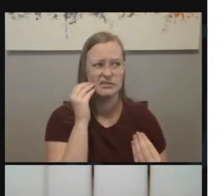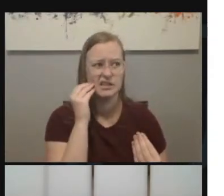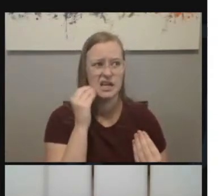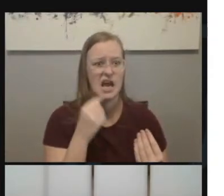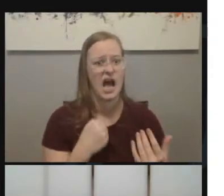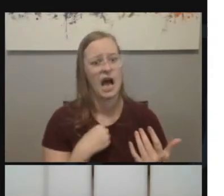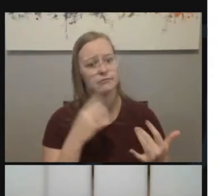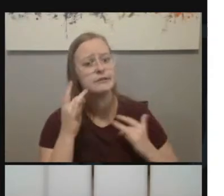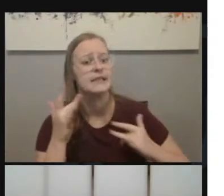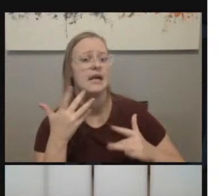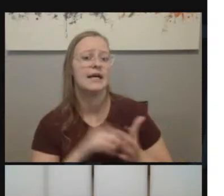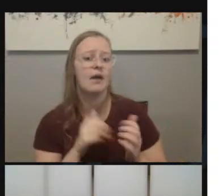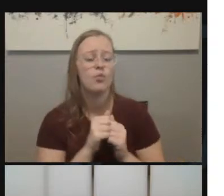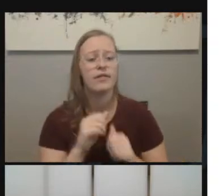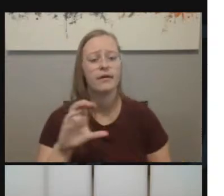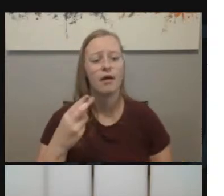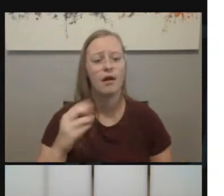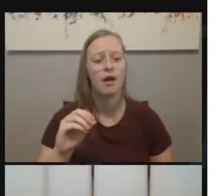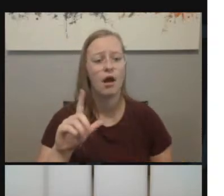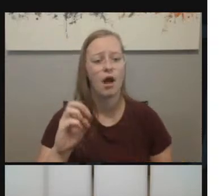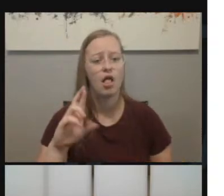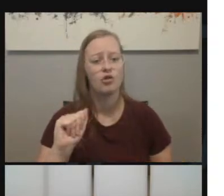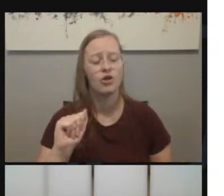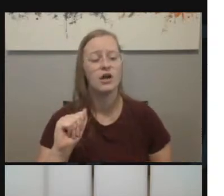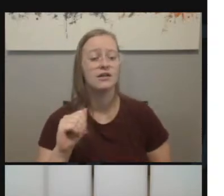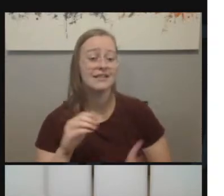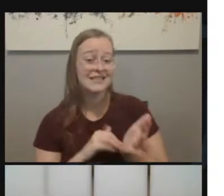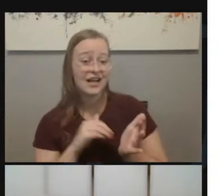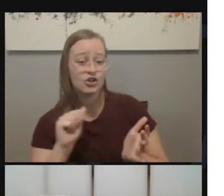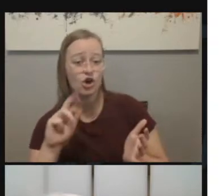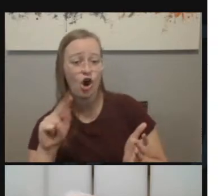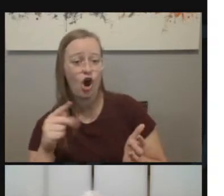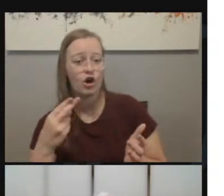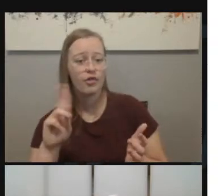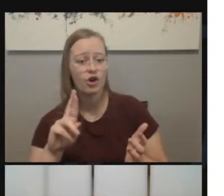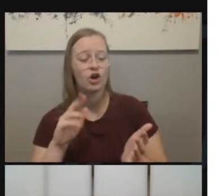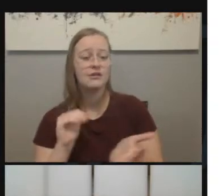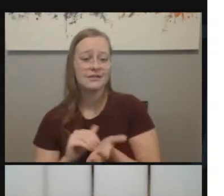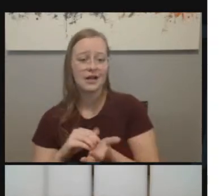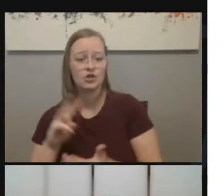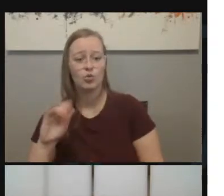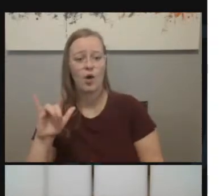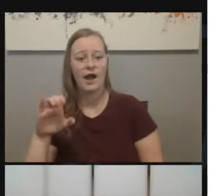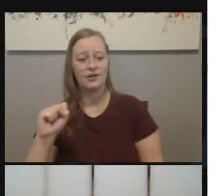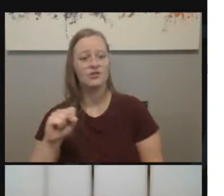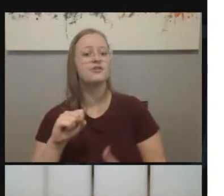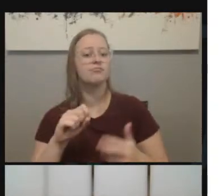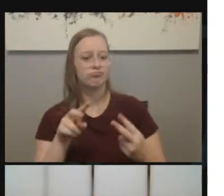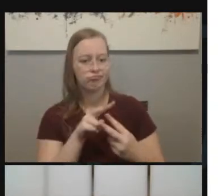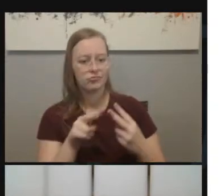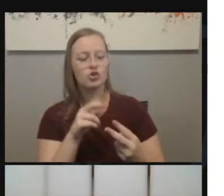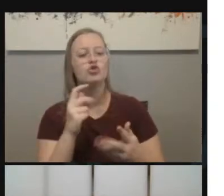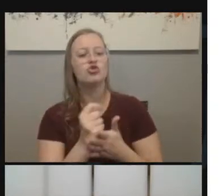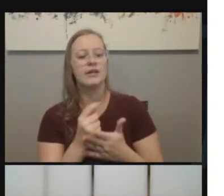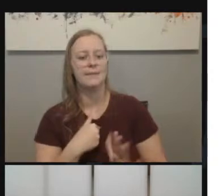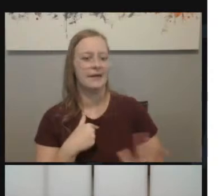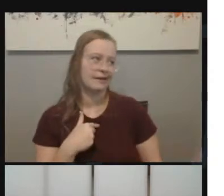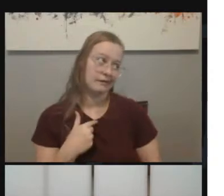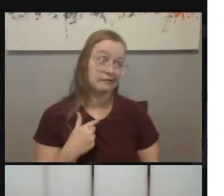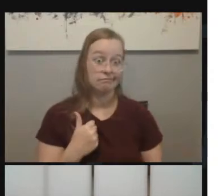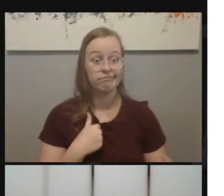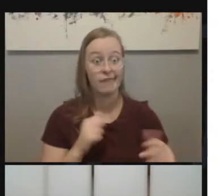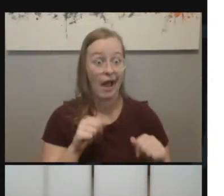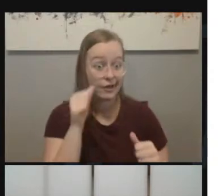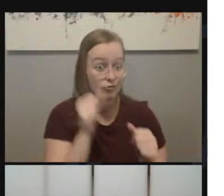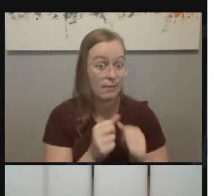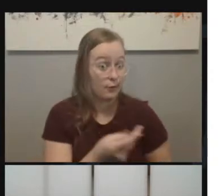was treated by Dr. Arthur and Dr. Wiles, as near as I can remember the names. I did